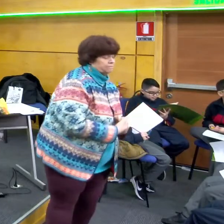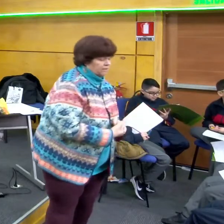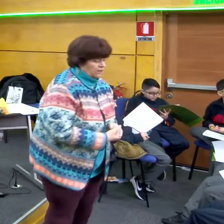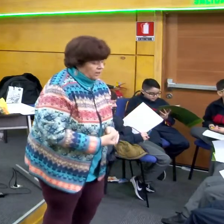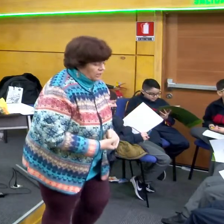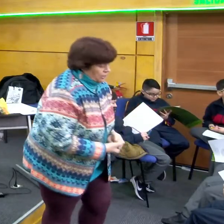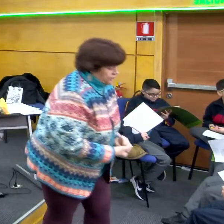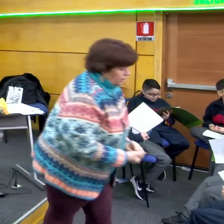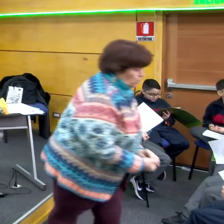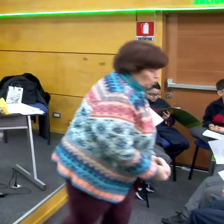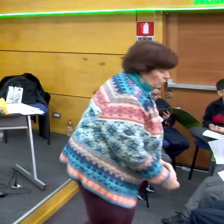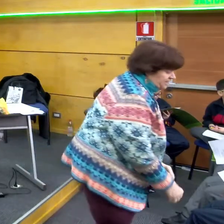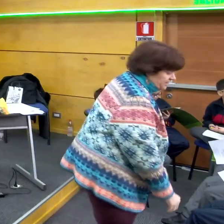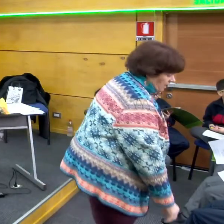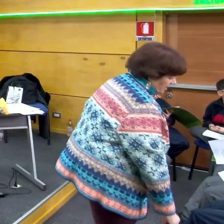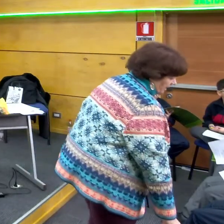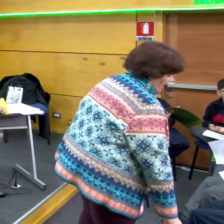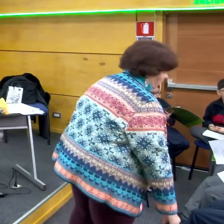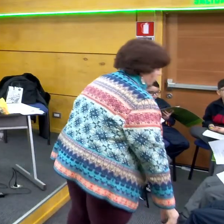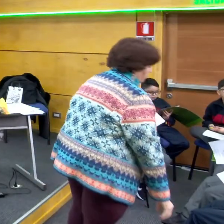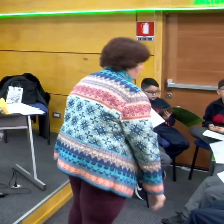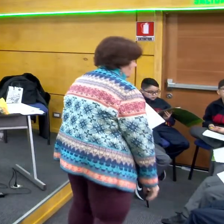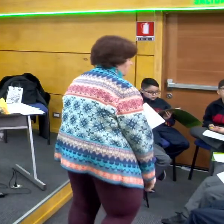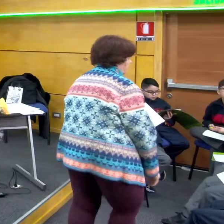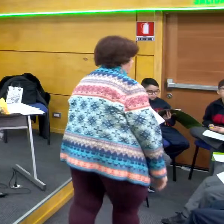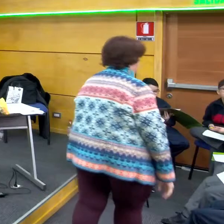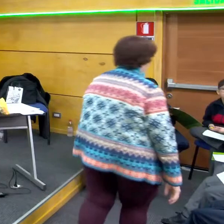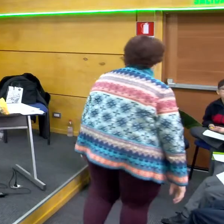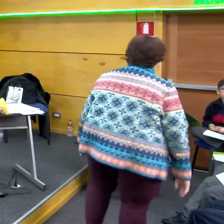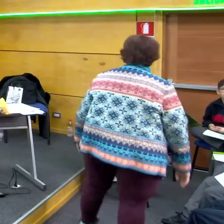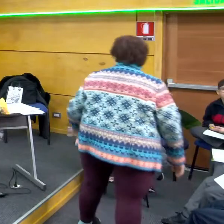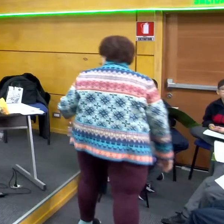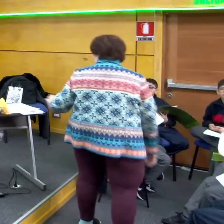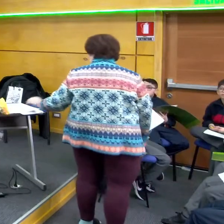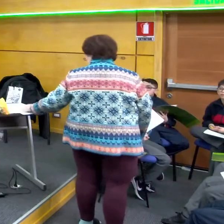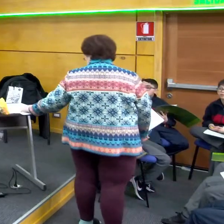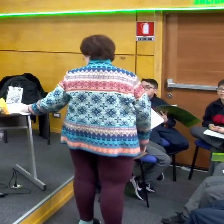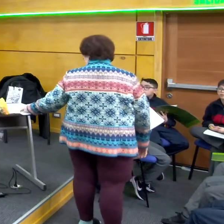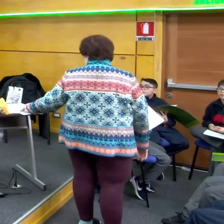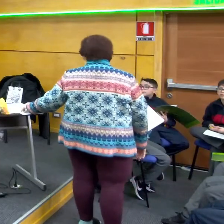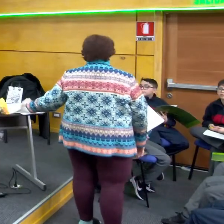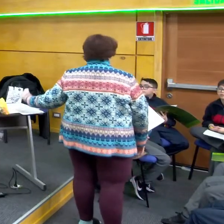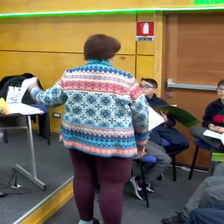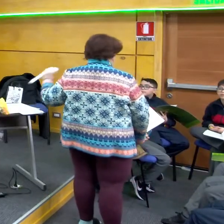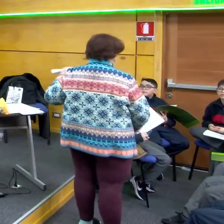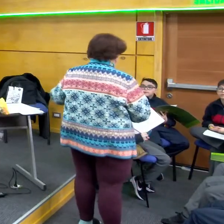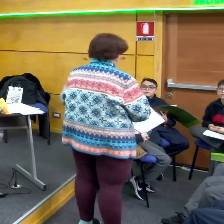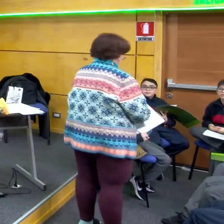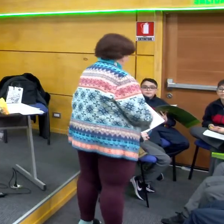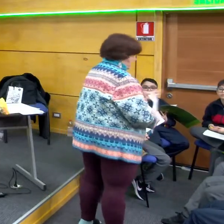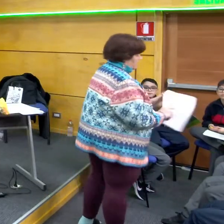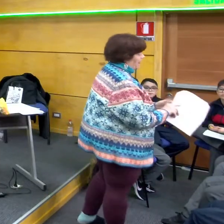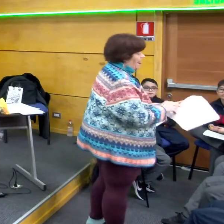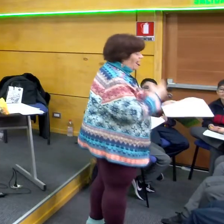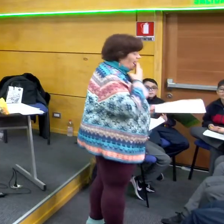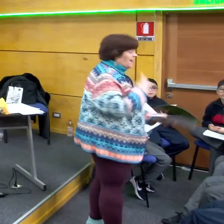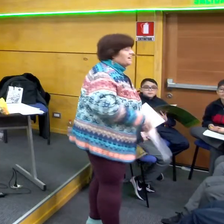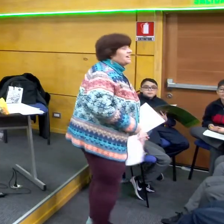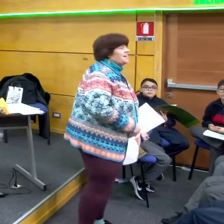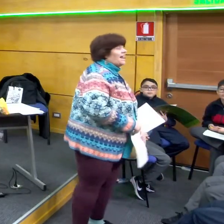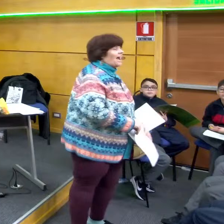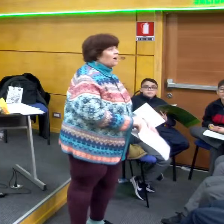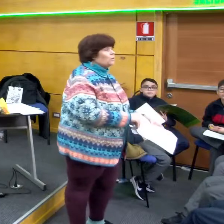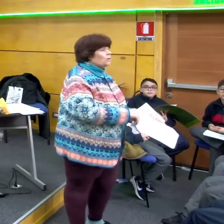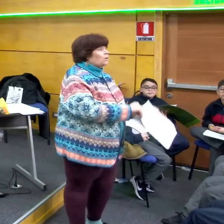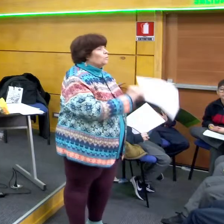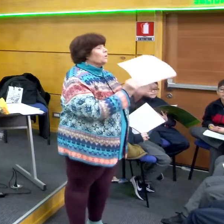Yeah. So we started out with the poem that everybody does,